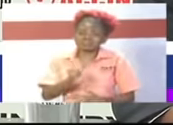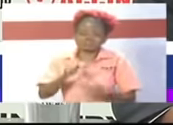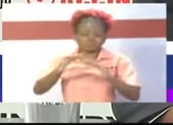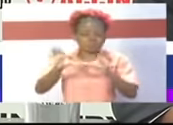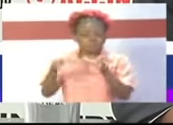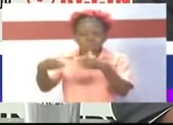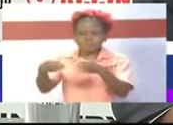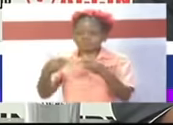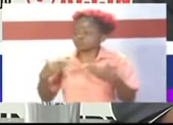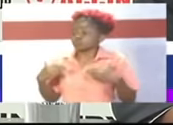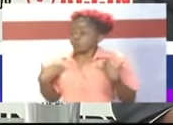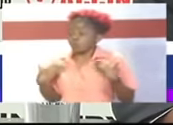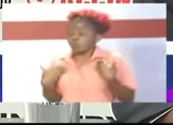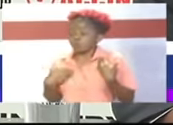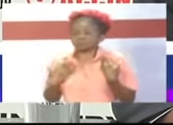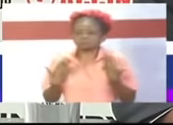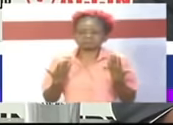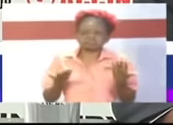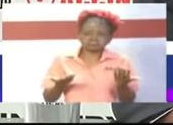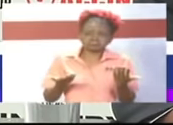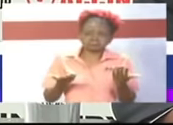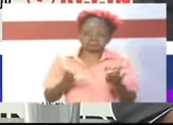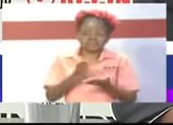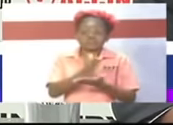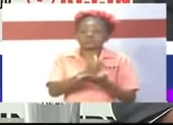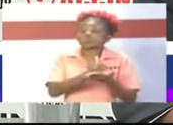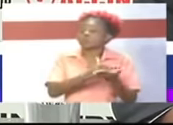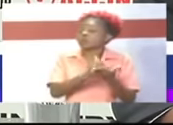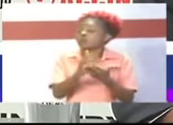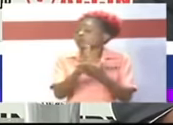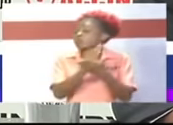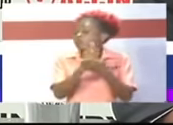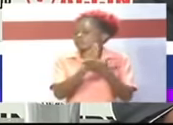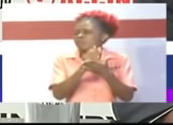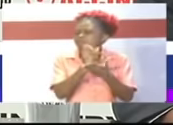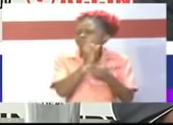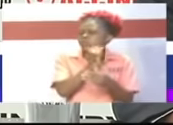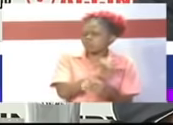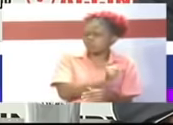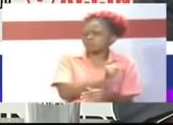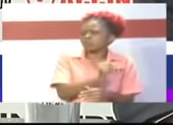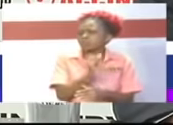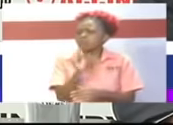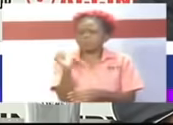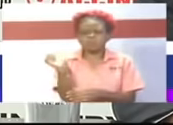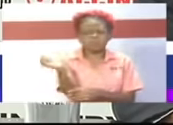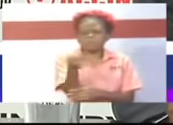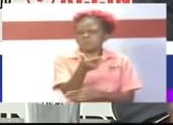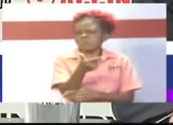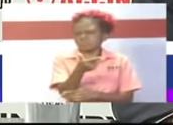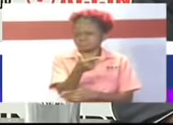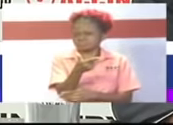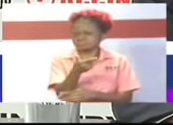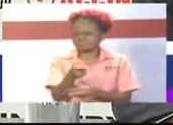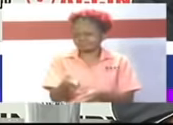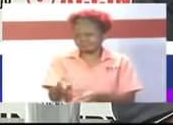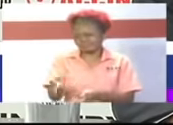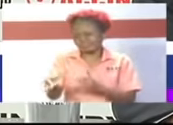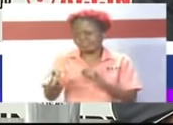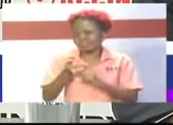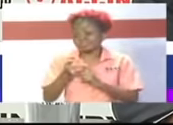on. The excess death data is something that we'll come back to you with once we finish the work we're doing with PAHO.